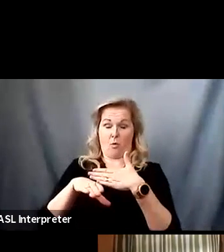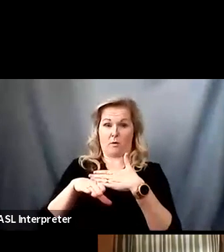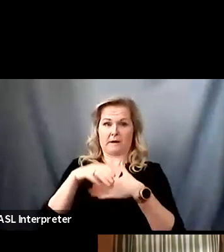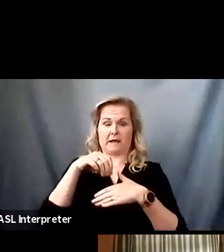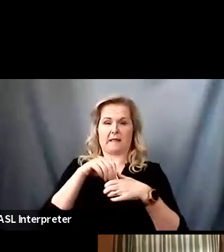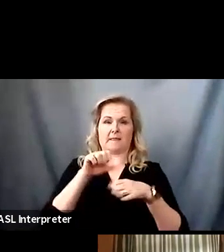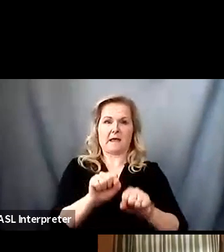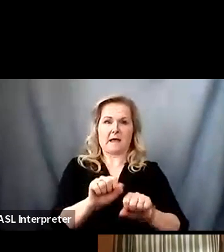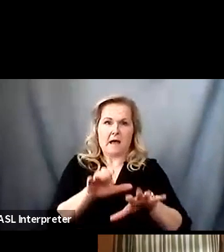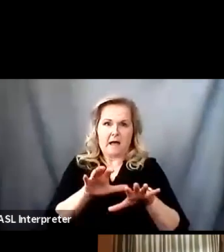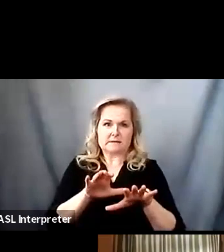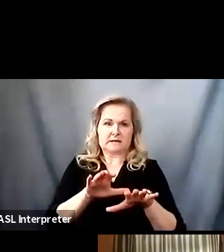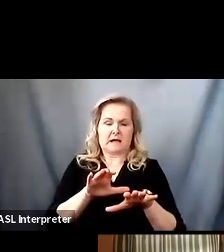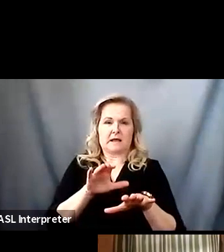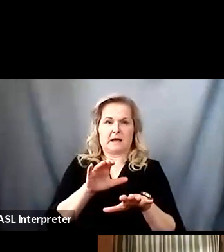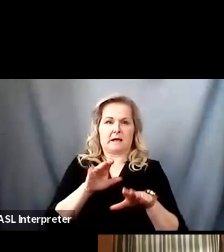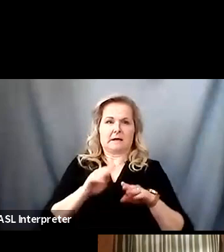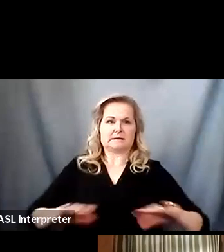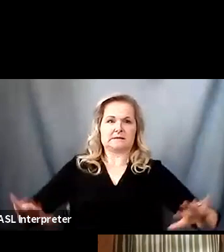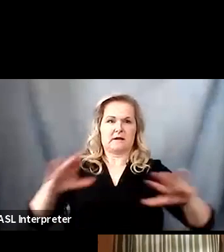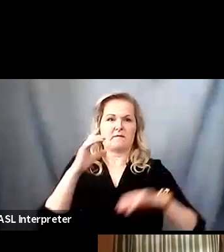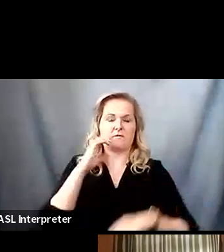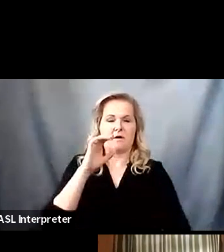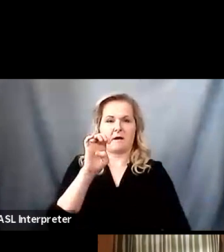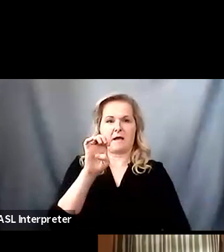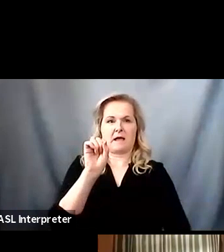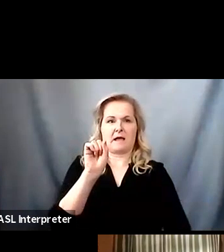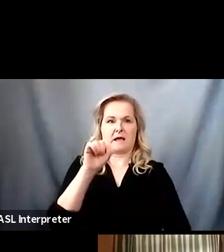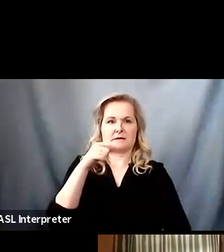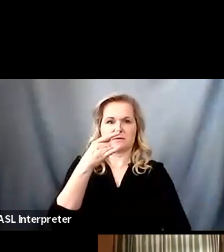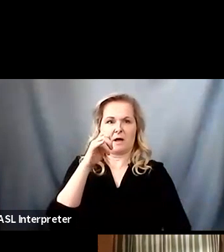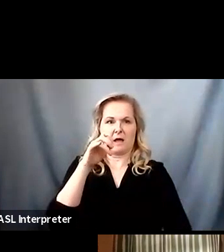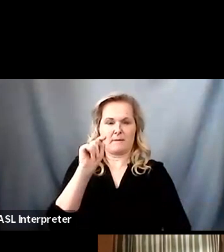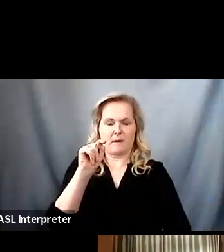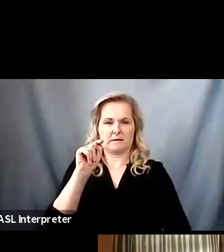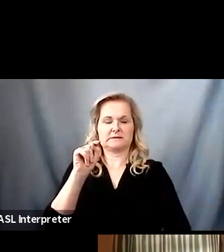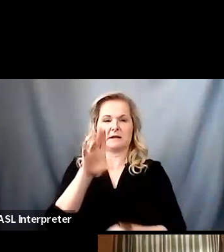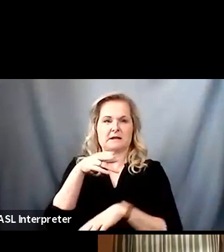unceded territories of the Songhees and Esquimalt Nations, the Kwangan speaking